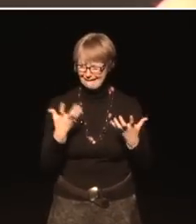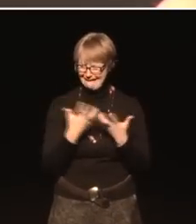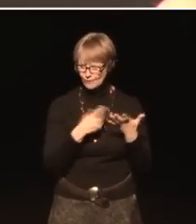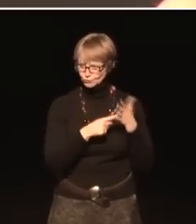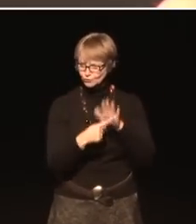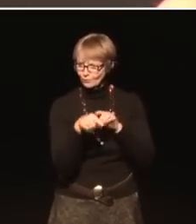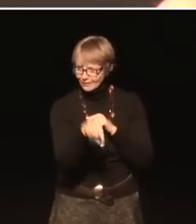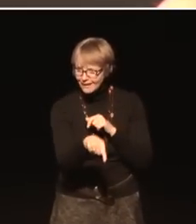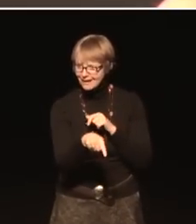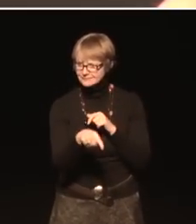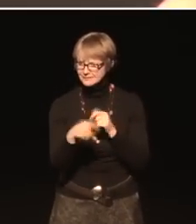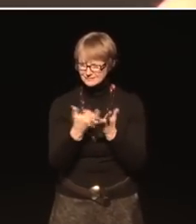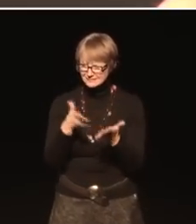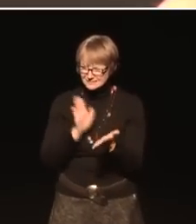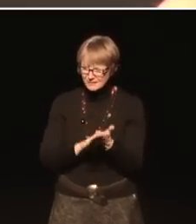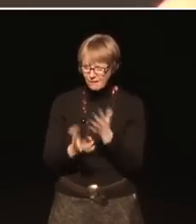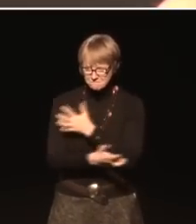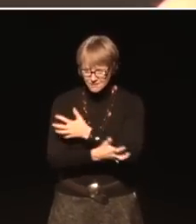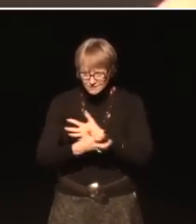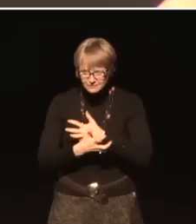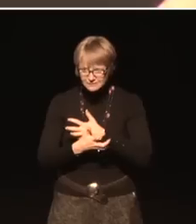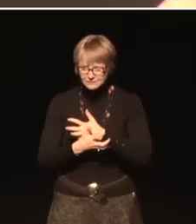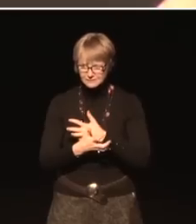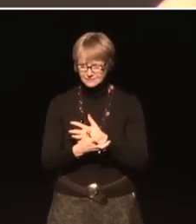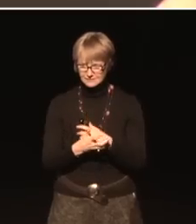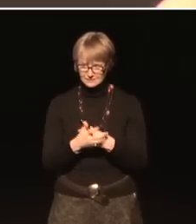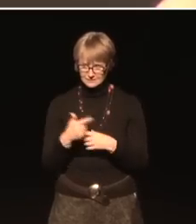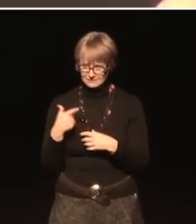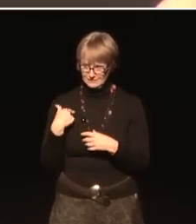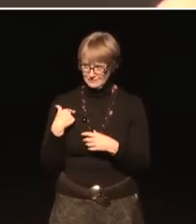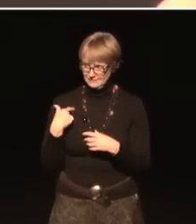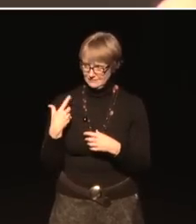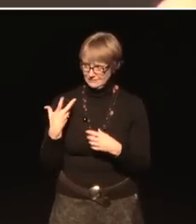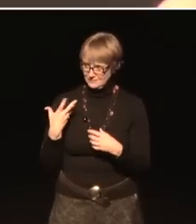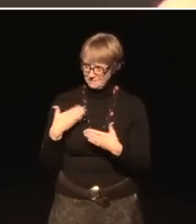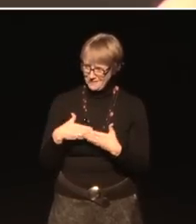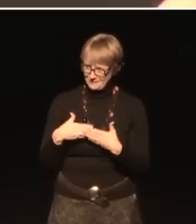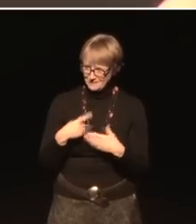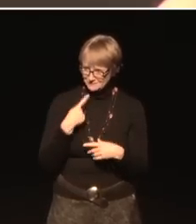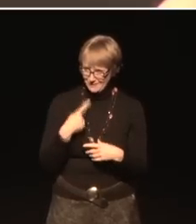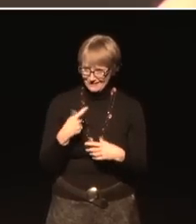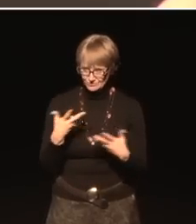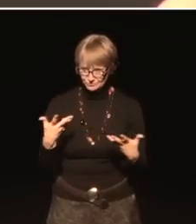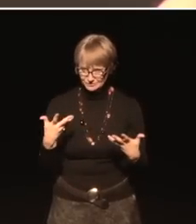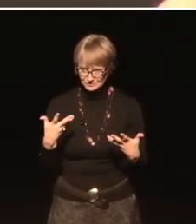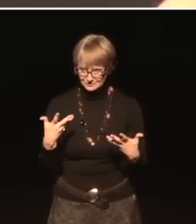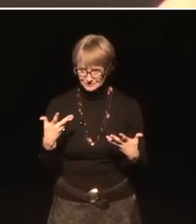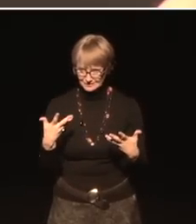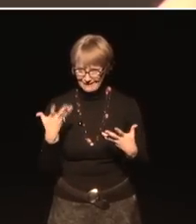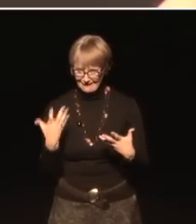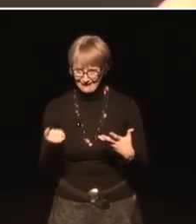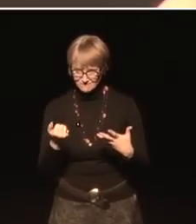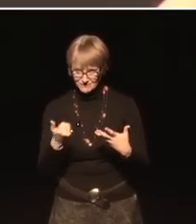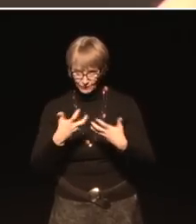to life on an auditorium which costs God knows how many millions of pounds and has revolves and mechanics that in a way